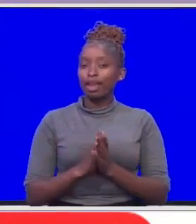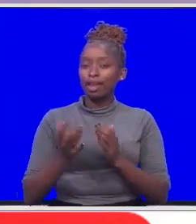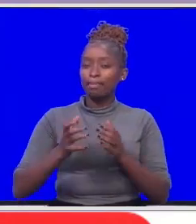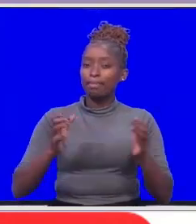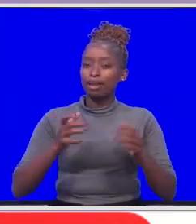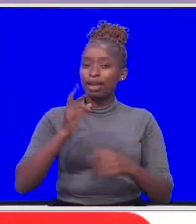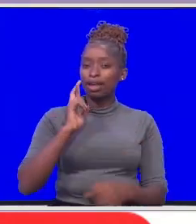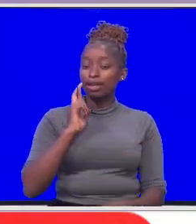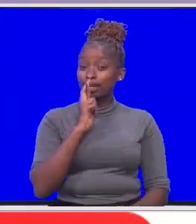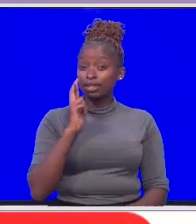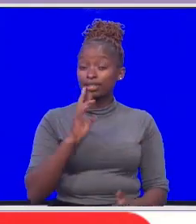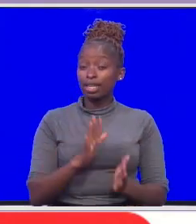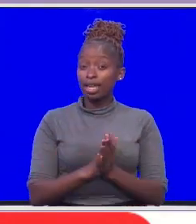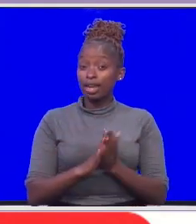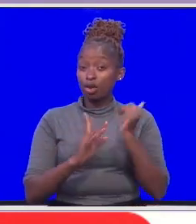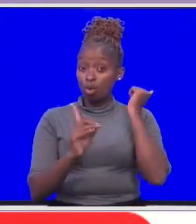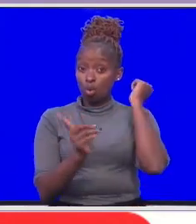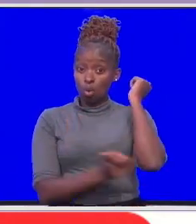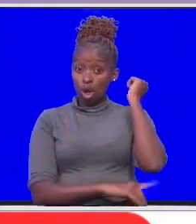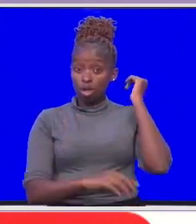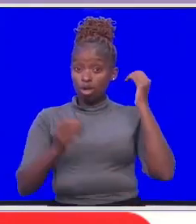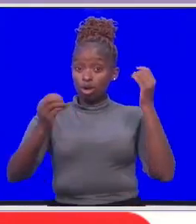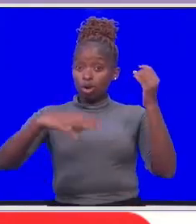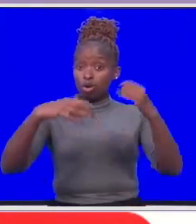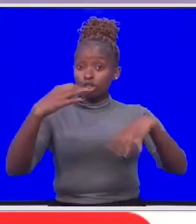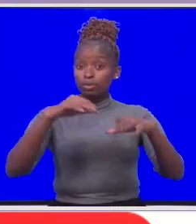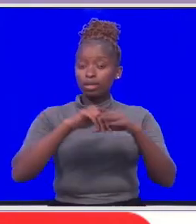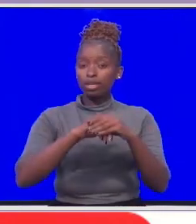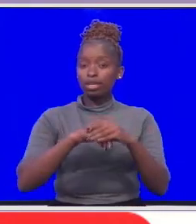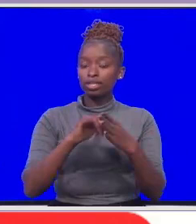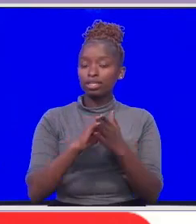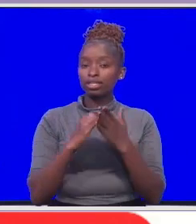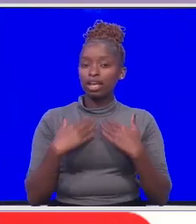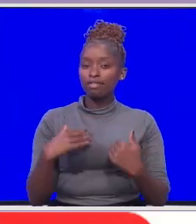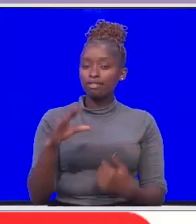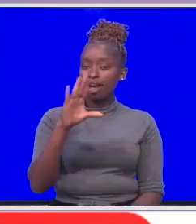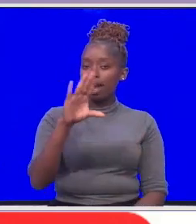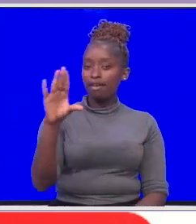worse, contributes to the so-called Africa risk premium,